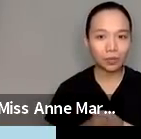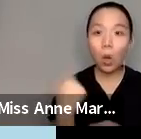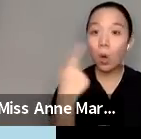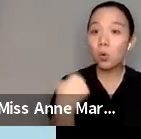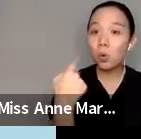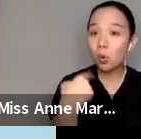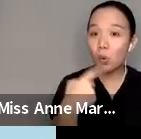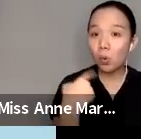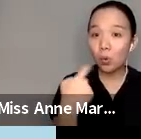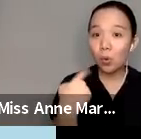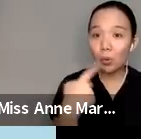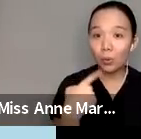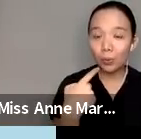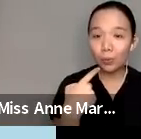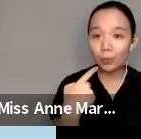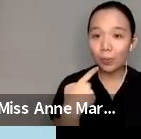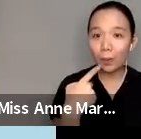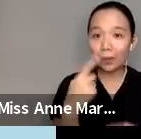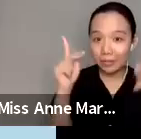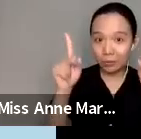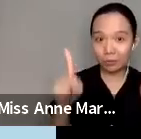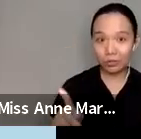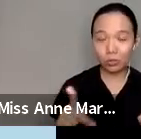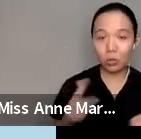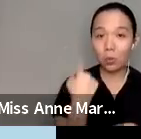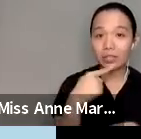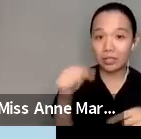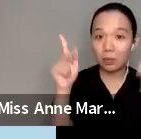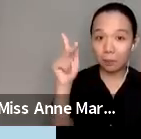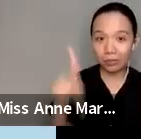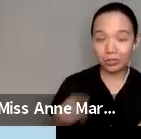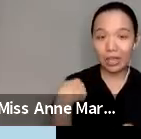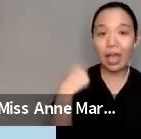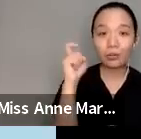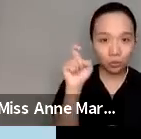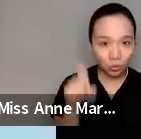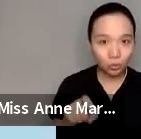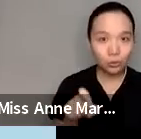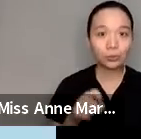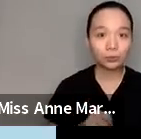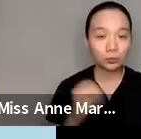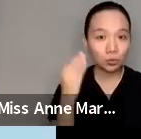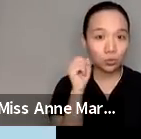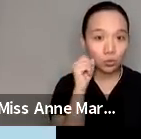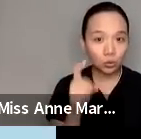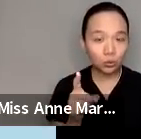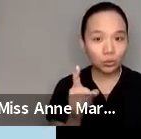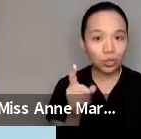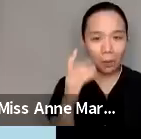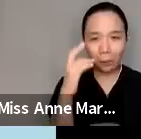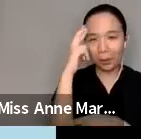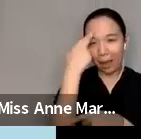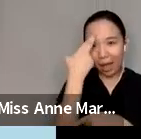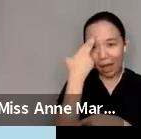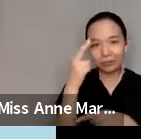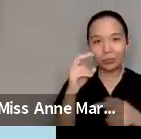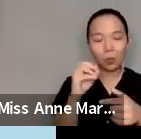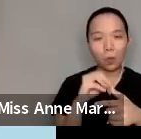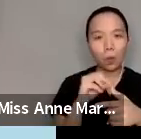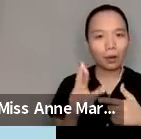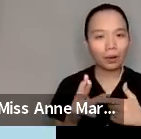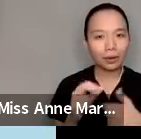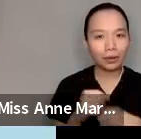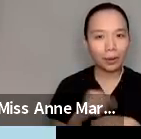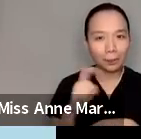is uh, this person, who is this person. I should, what is it, remind or yeah, I